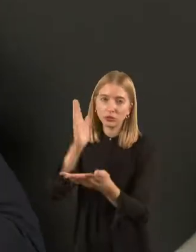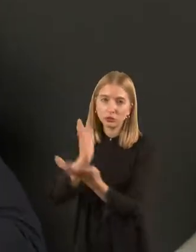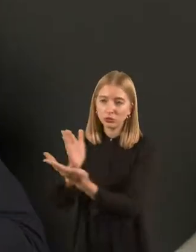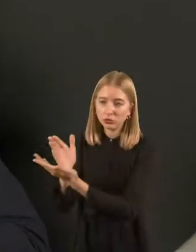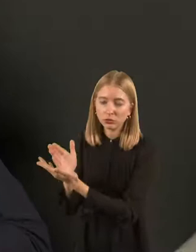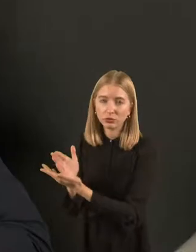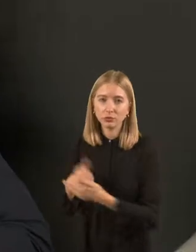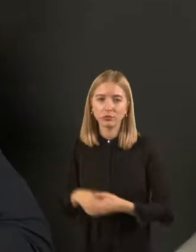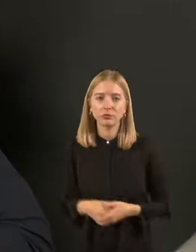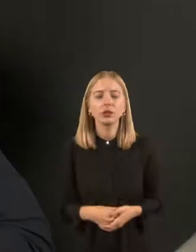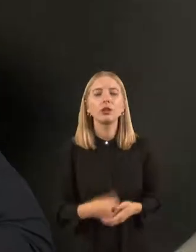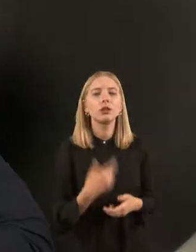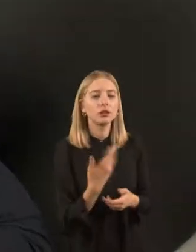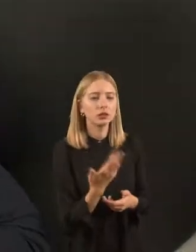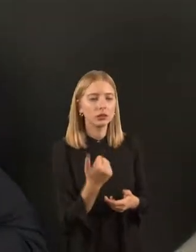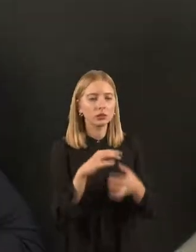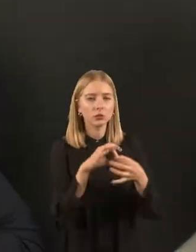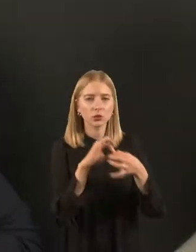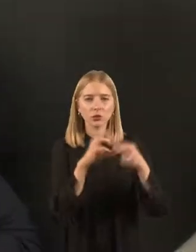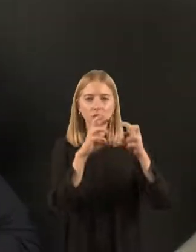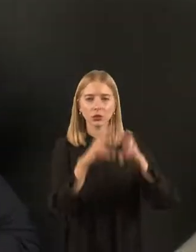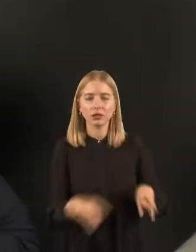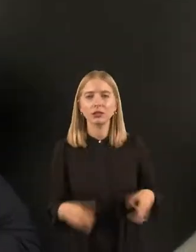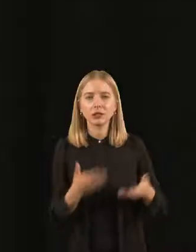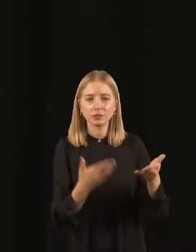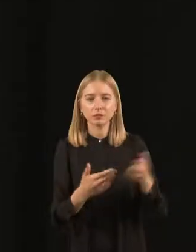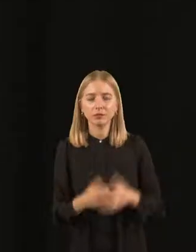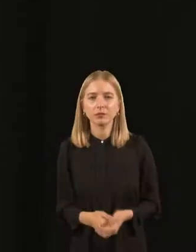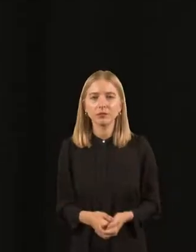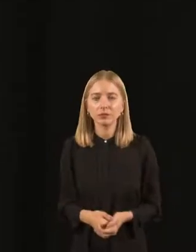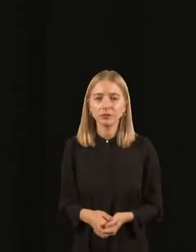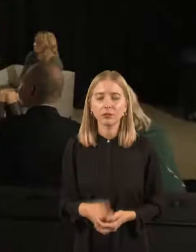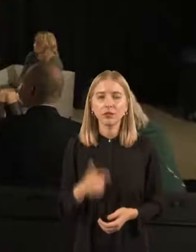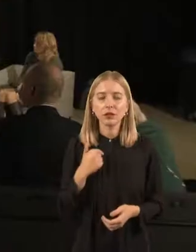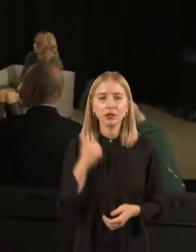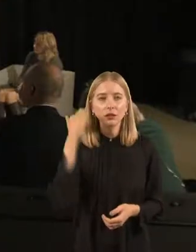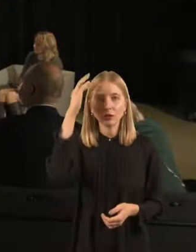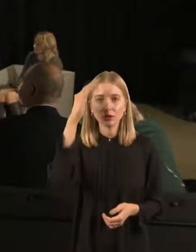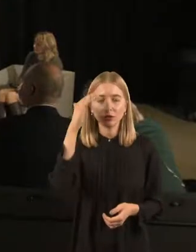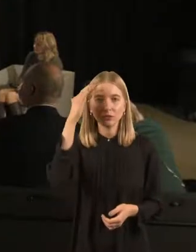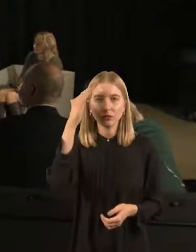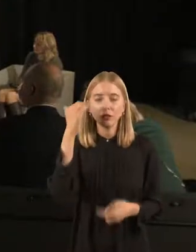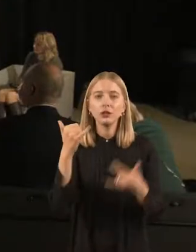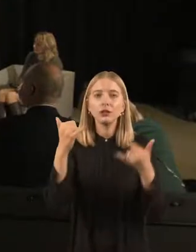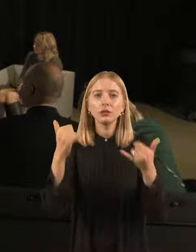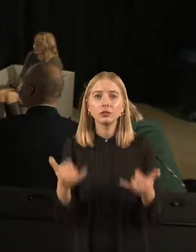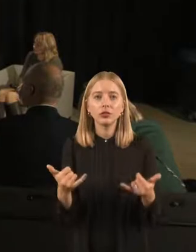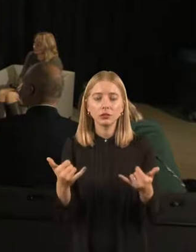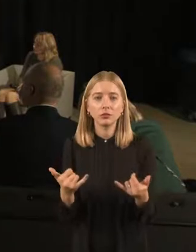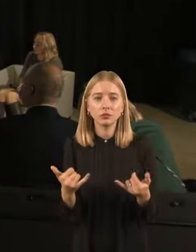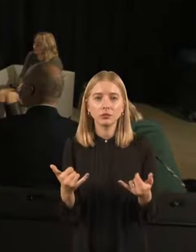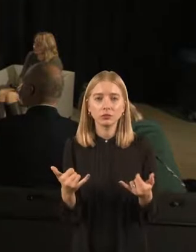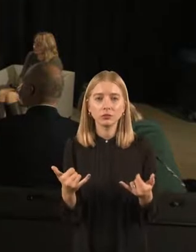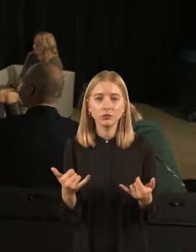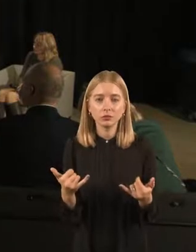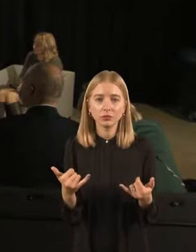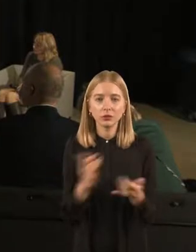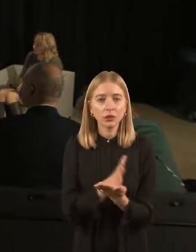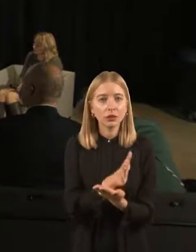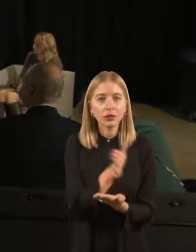problems. But we shouldn't forget that there are other problems and even bigger bubbles of